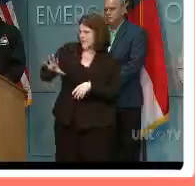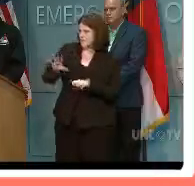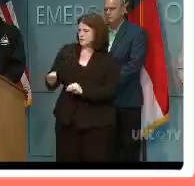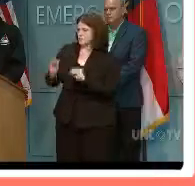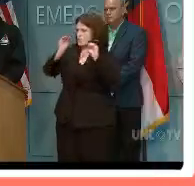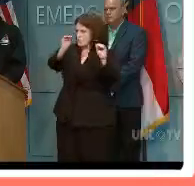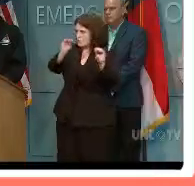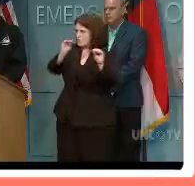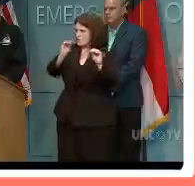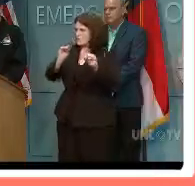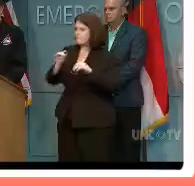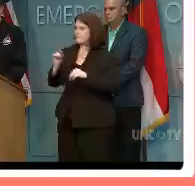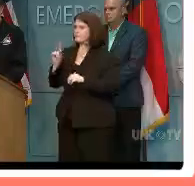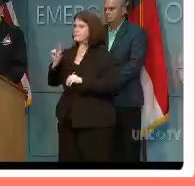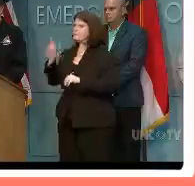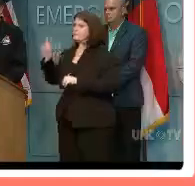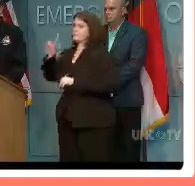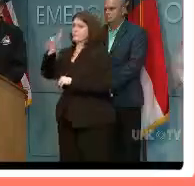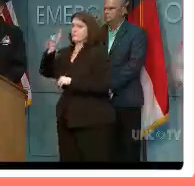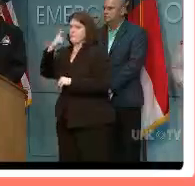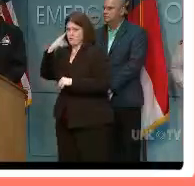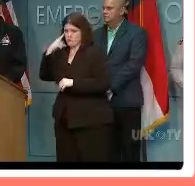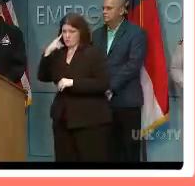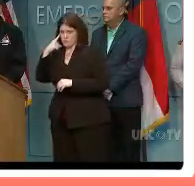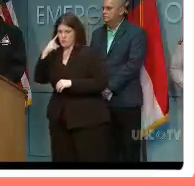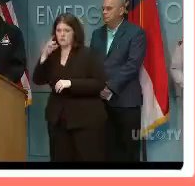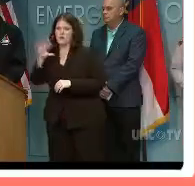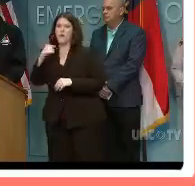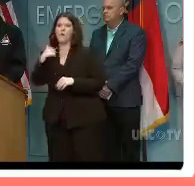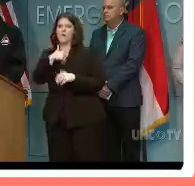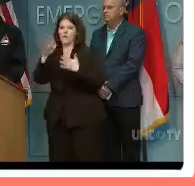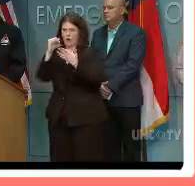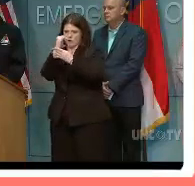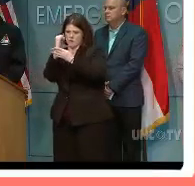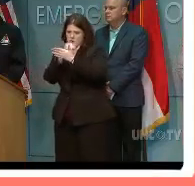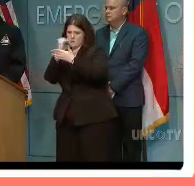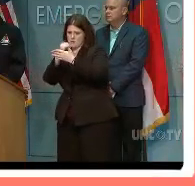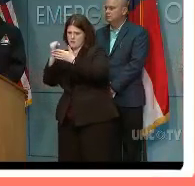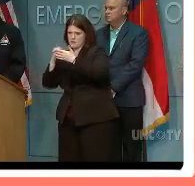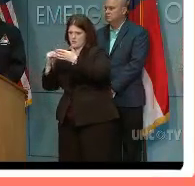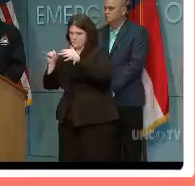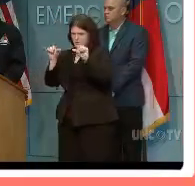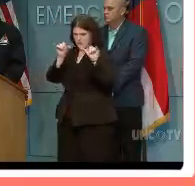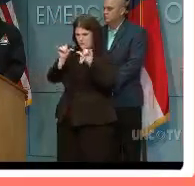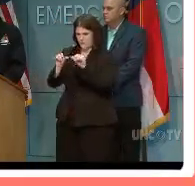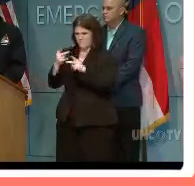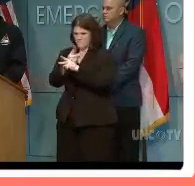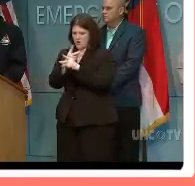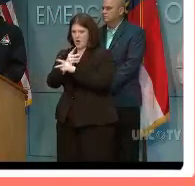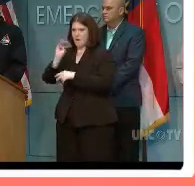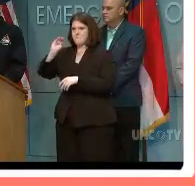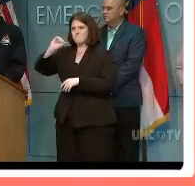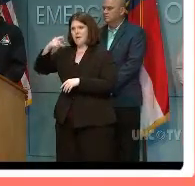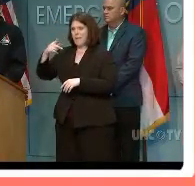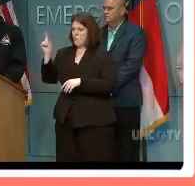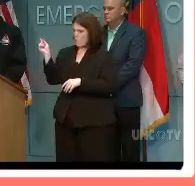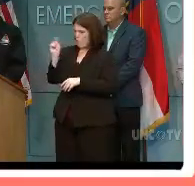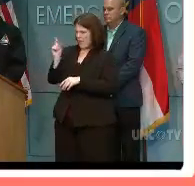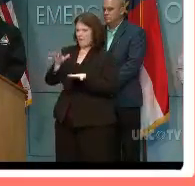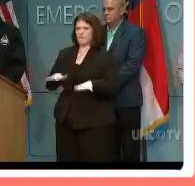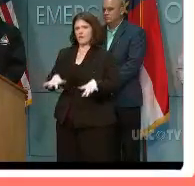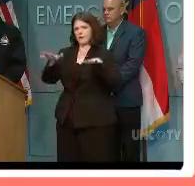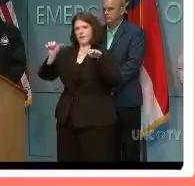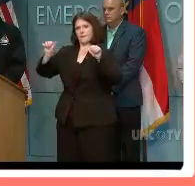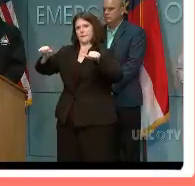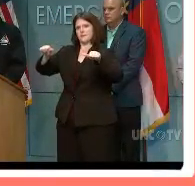Well, one of the things that we've done is more mapping of potential flooding, so that we will be